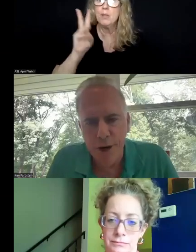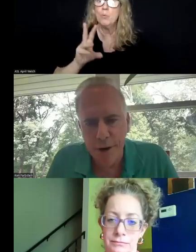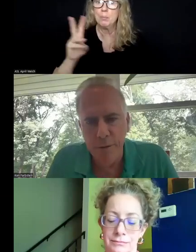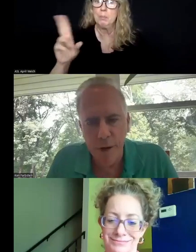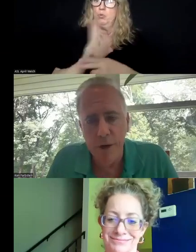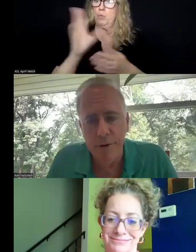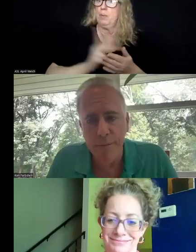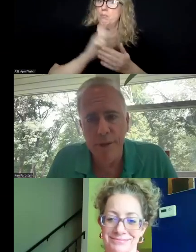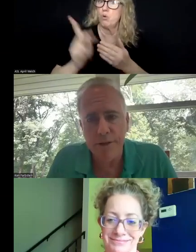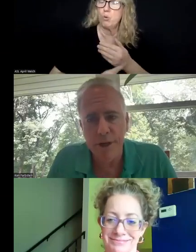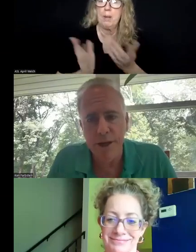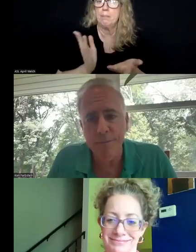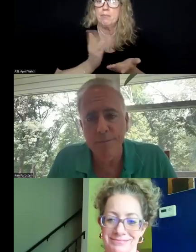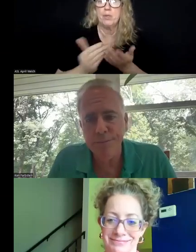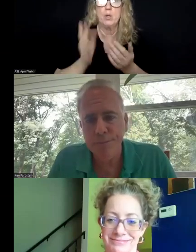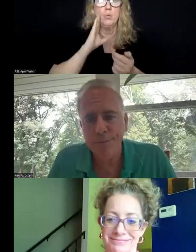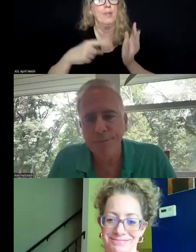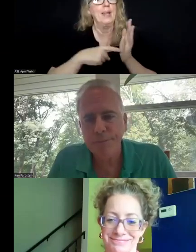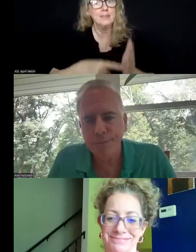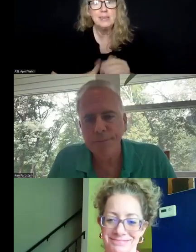program locator wherever that's indicated.